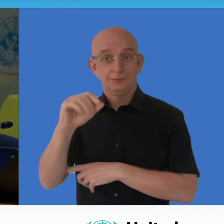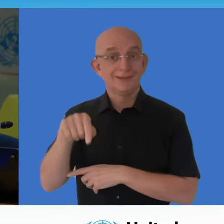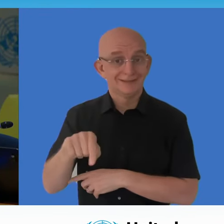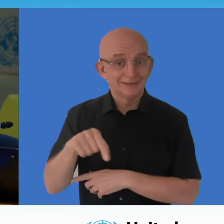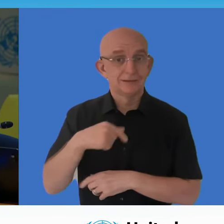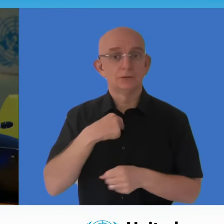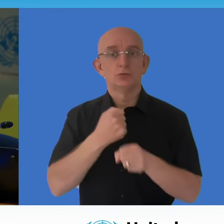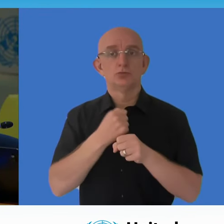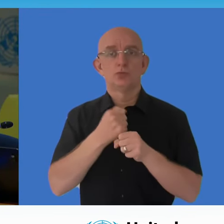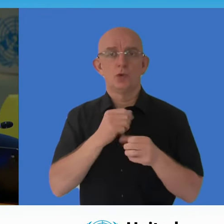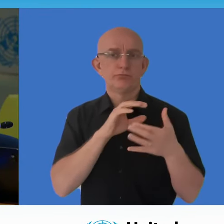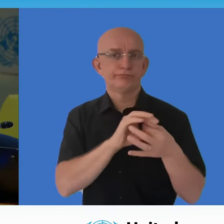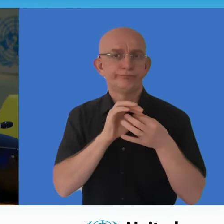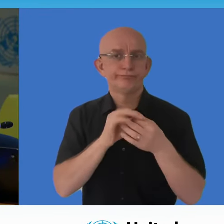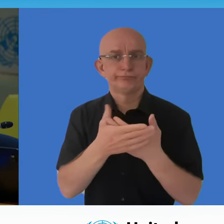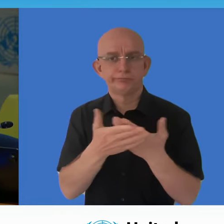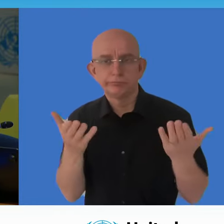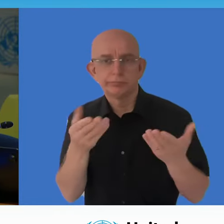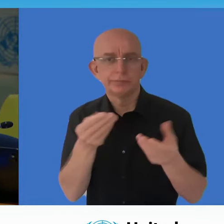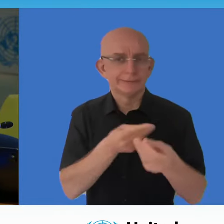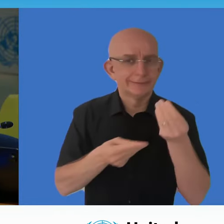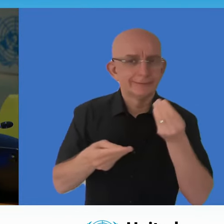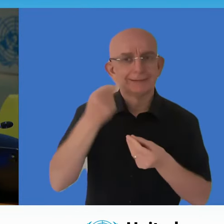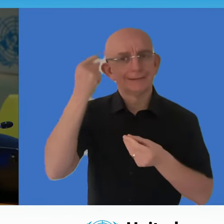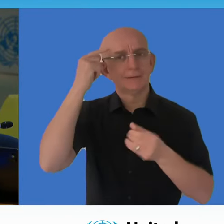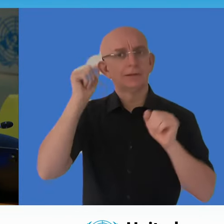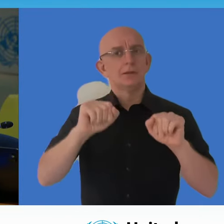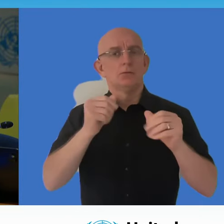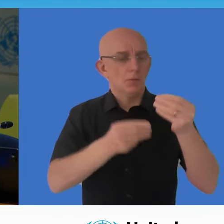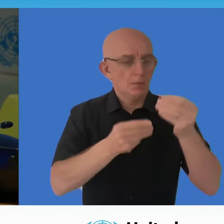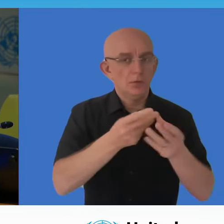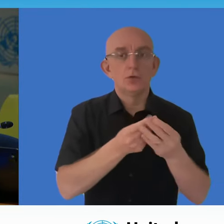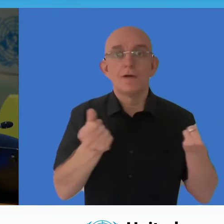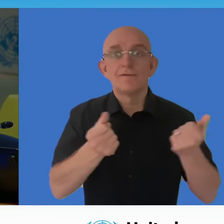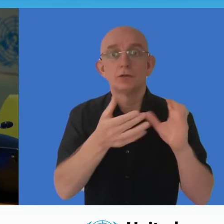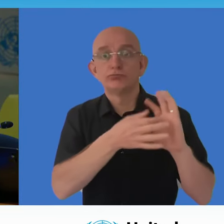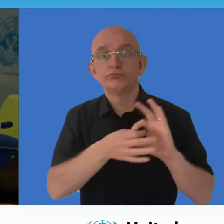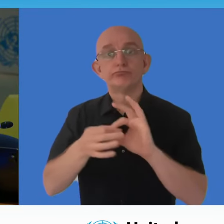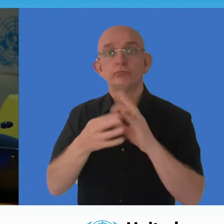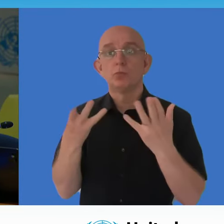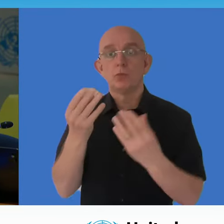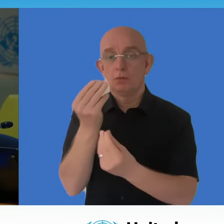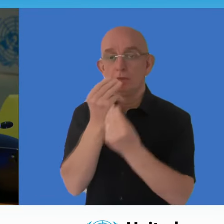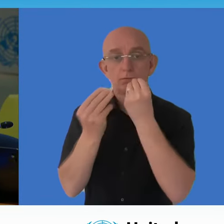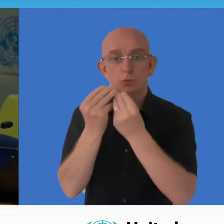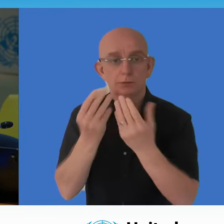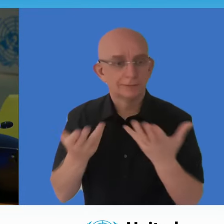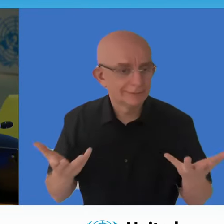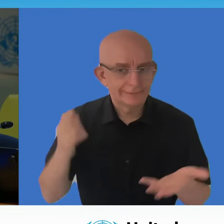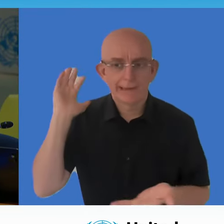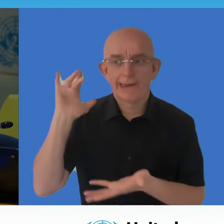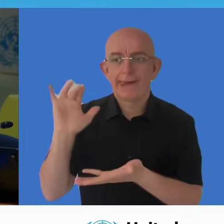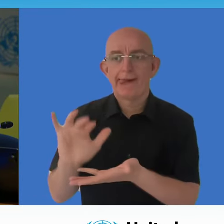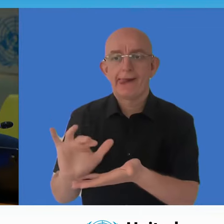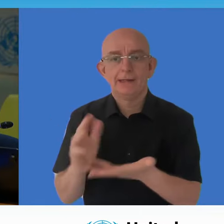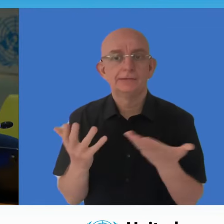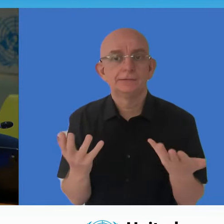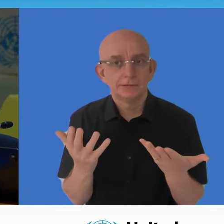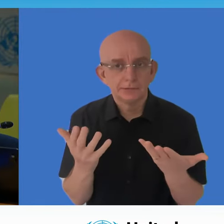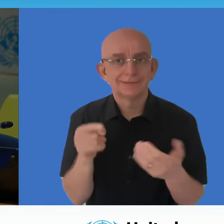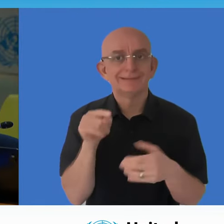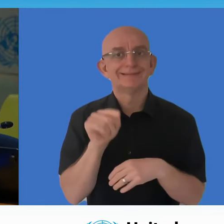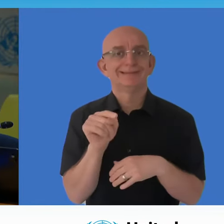reduces food poverty and I'm also in Kuvuna Foundation where we are creating a new generation of leader